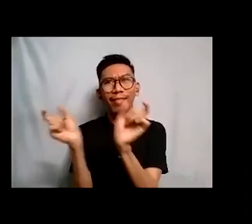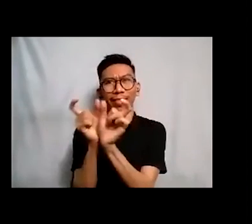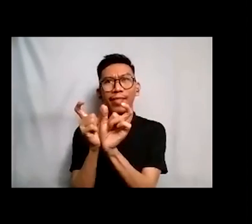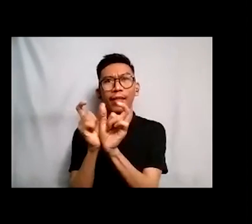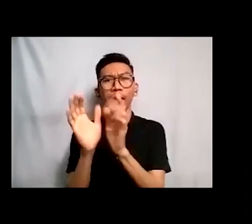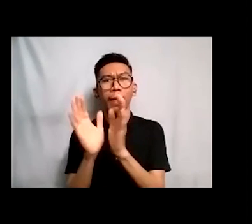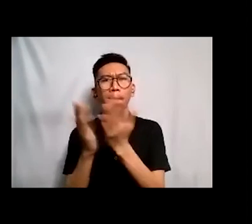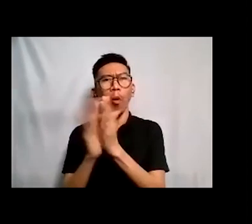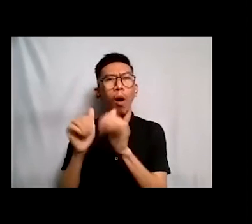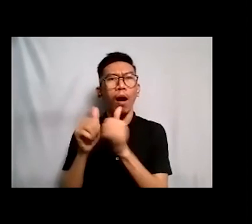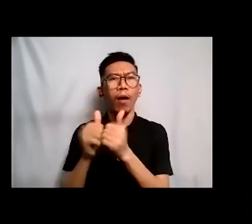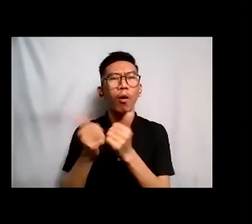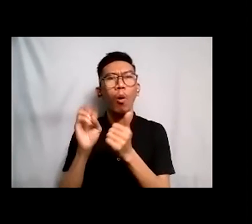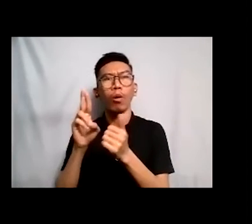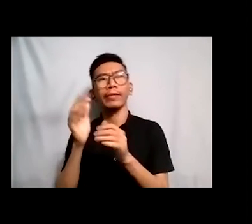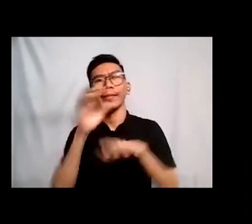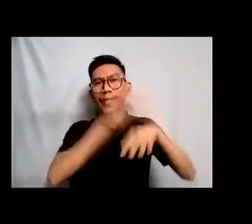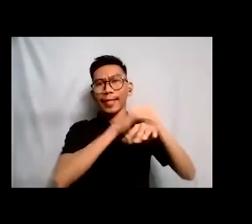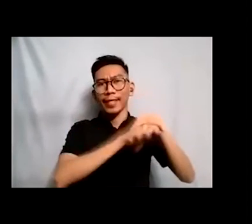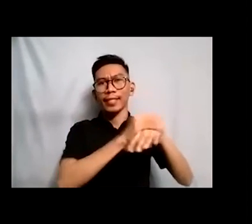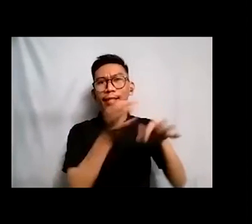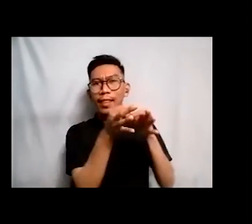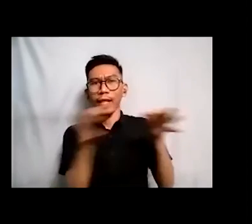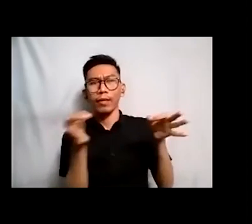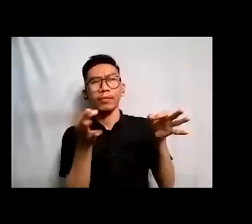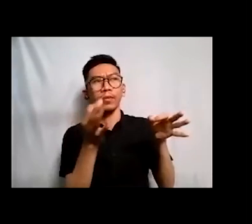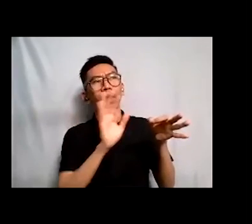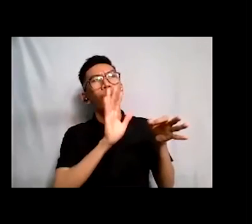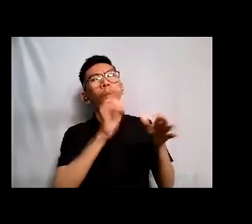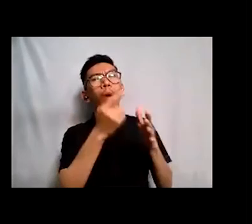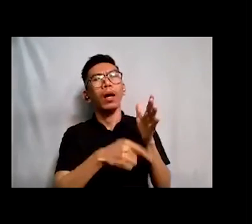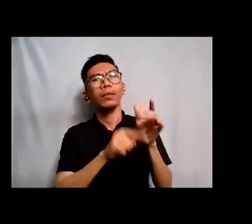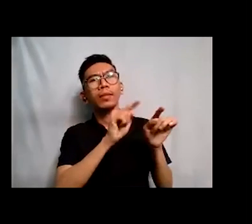Or like if in English we say, what does he look like?